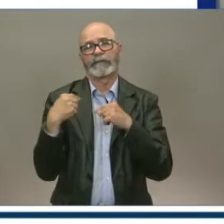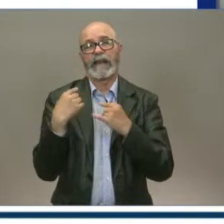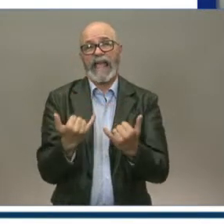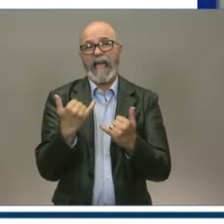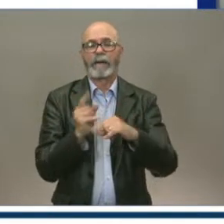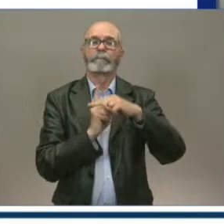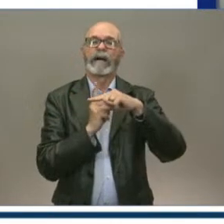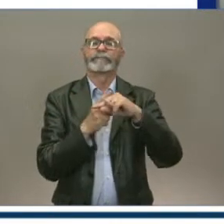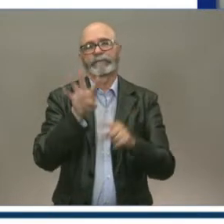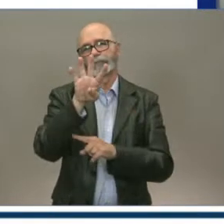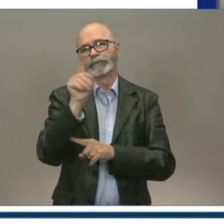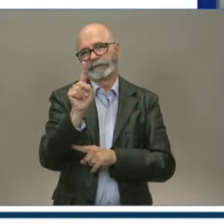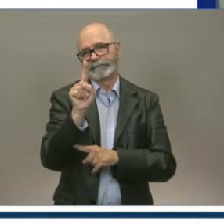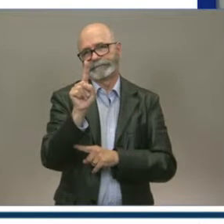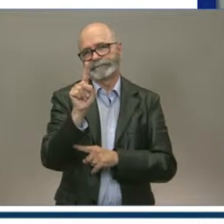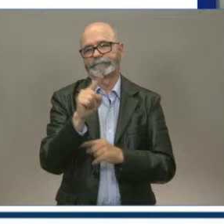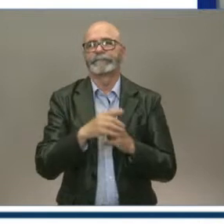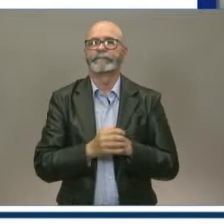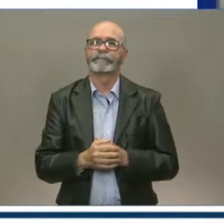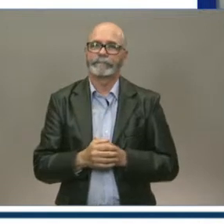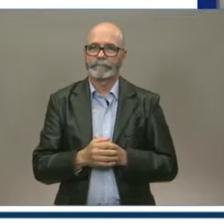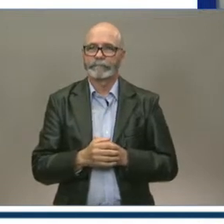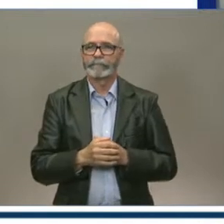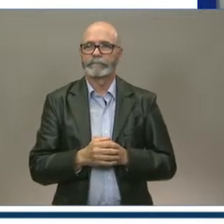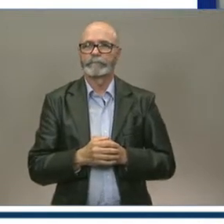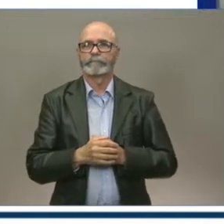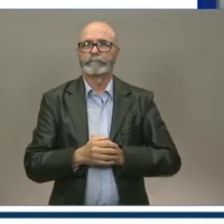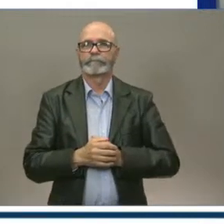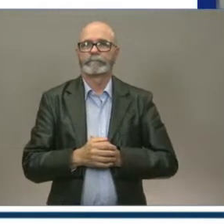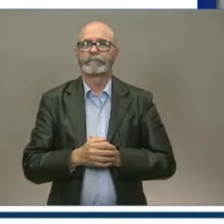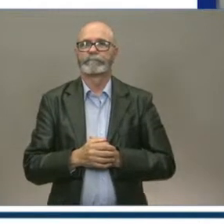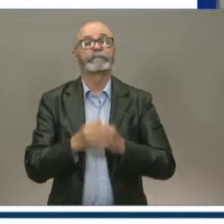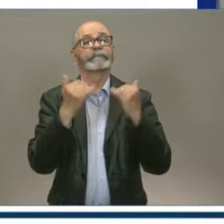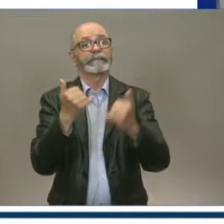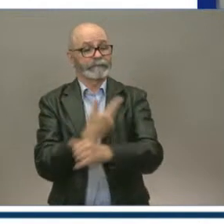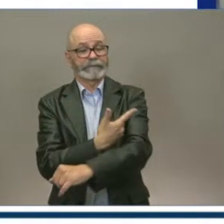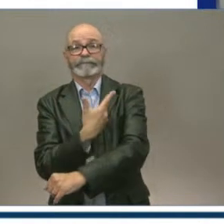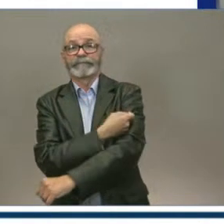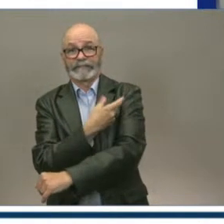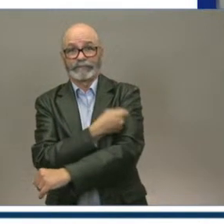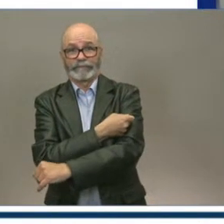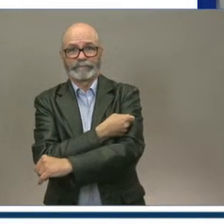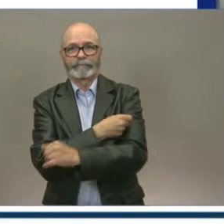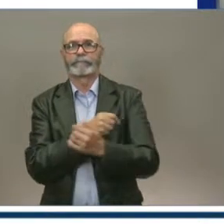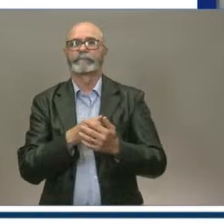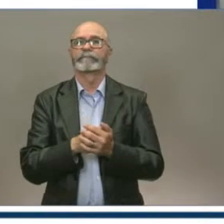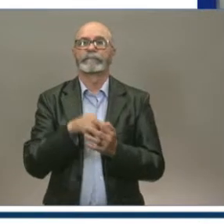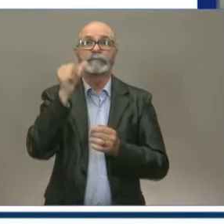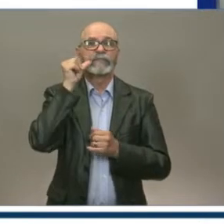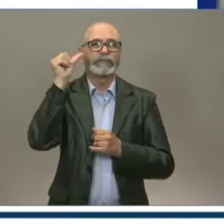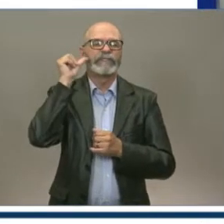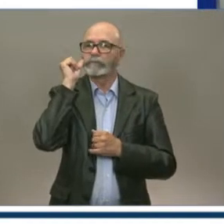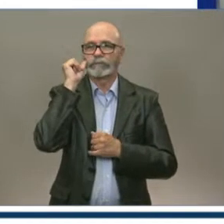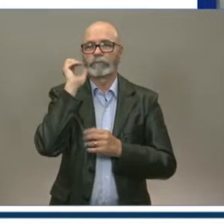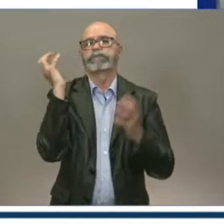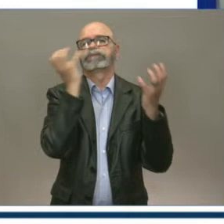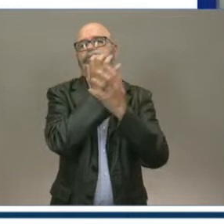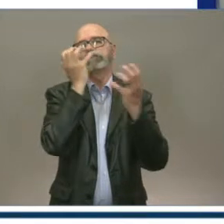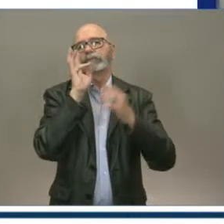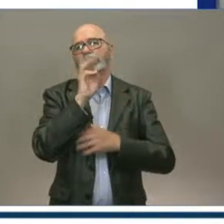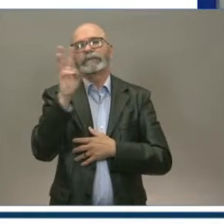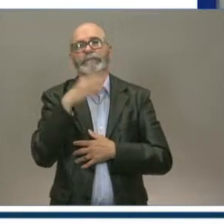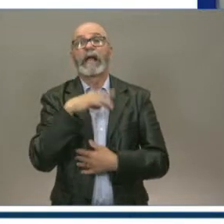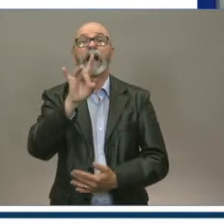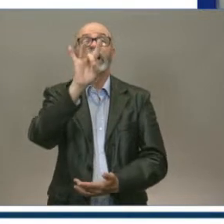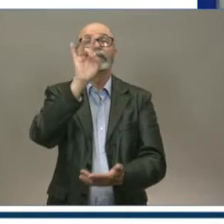province. Now for a vaccine update. Yesterday was another record day. 8,503 doses went